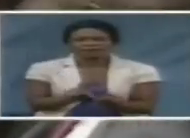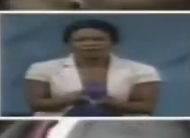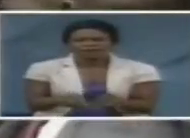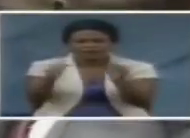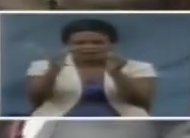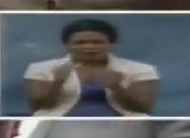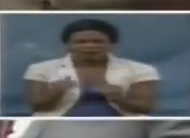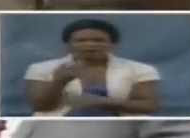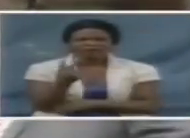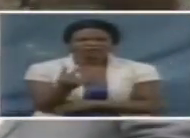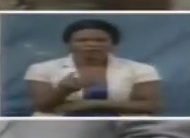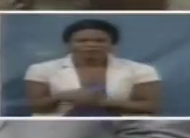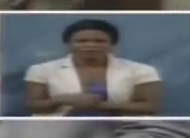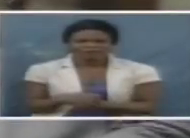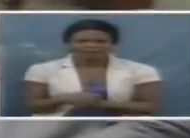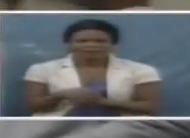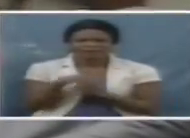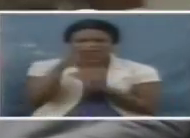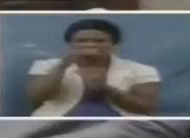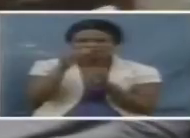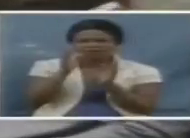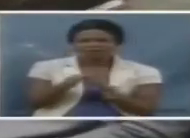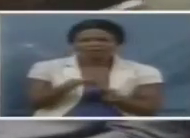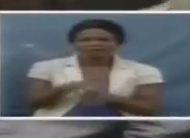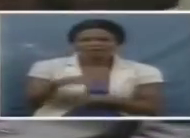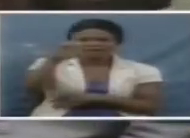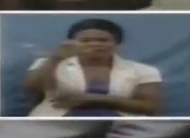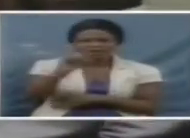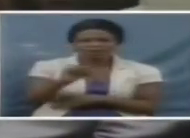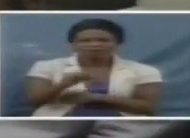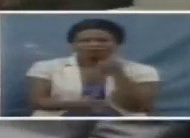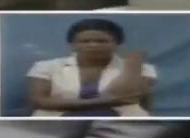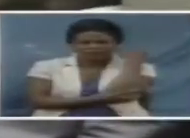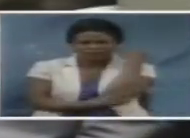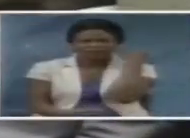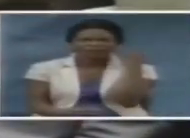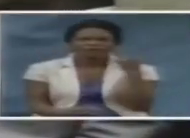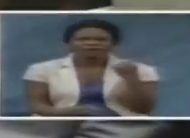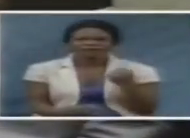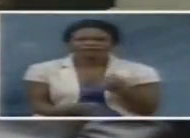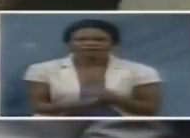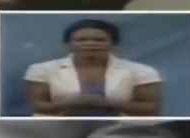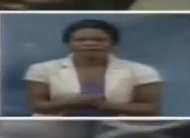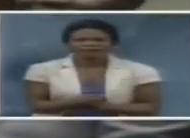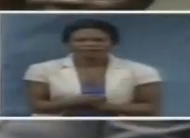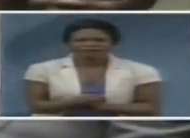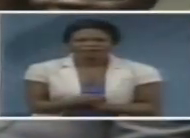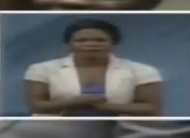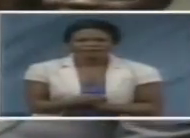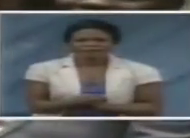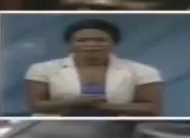people. Pillar 2, Mr. Speaker, reducing poverty and